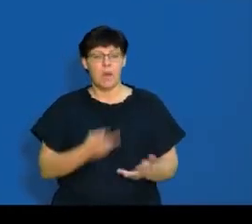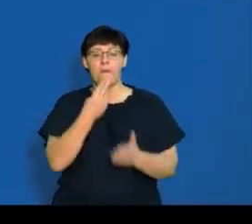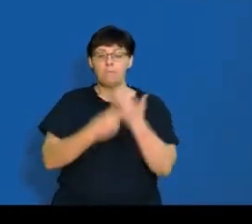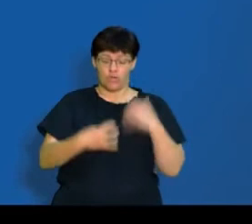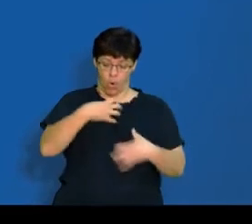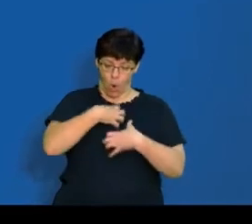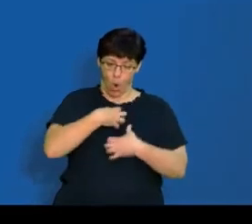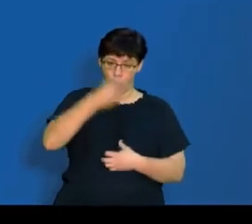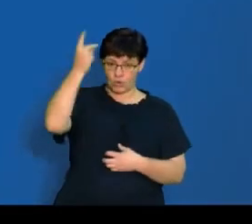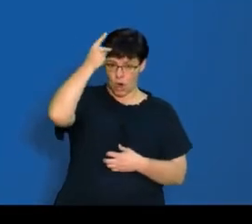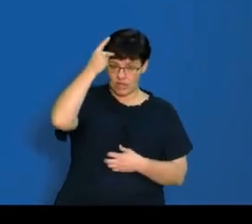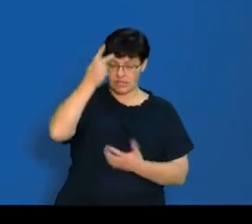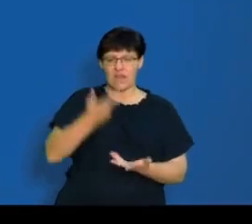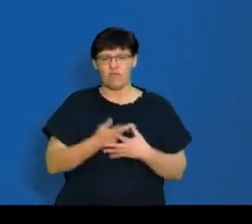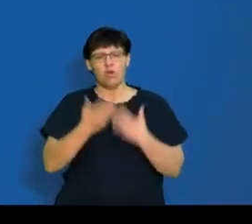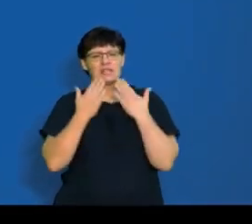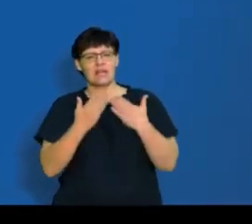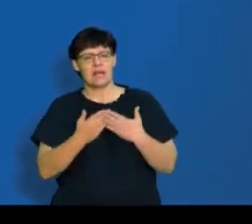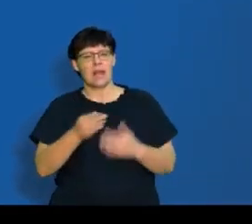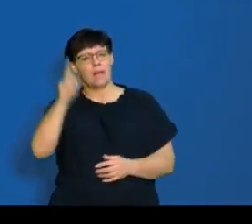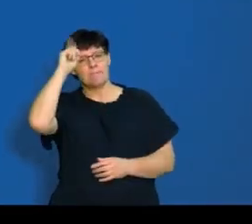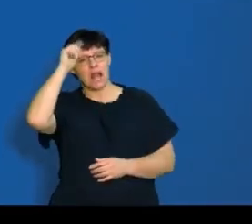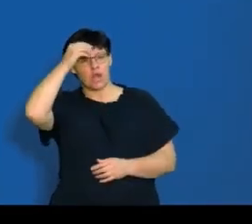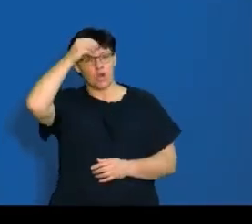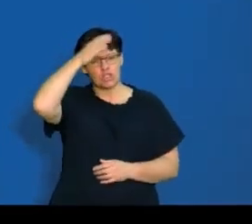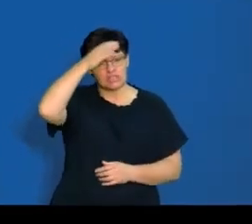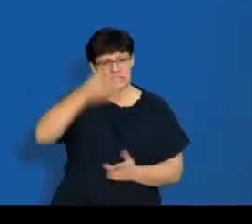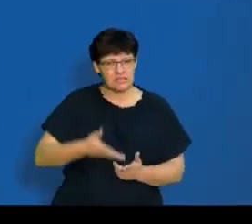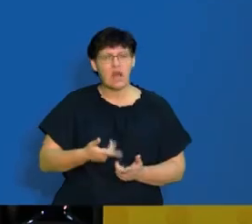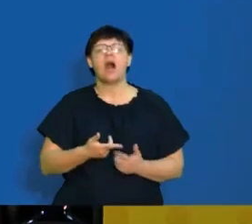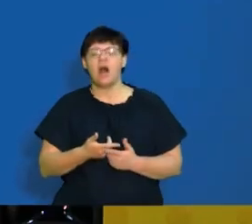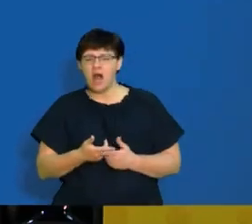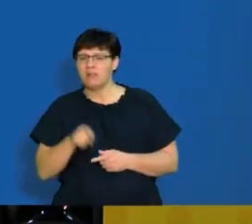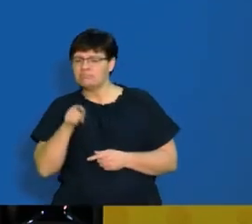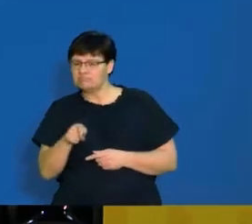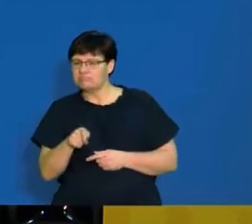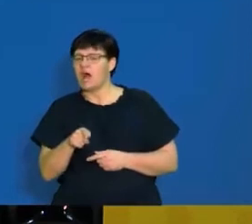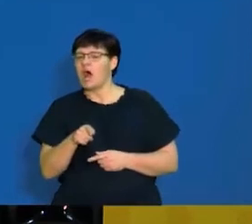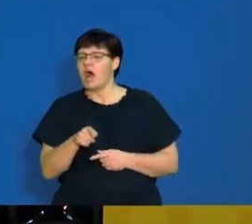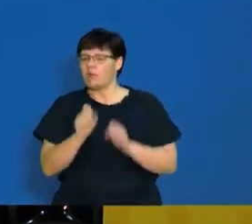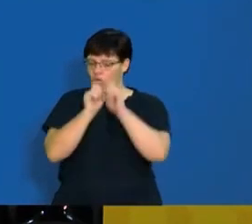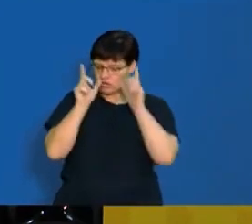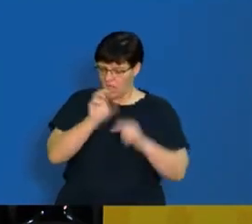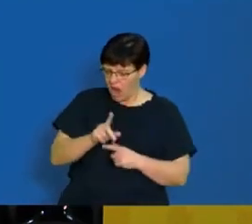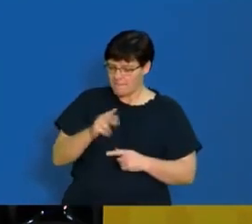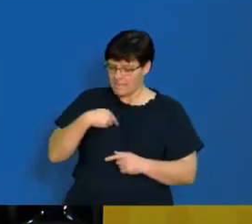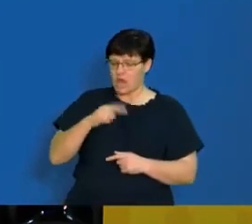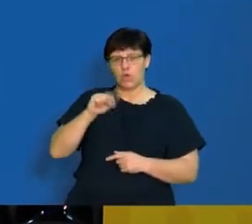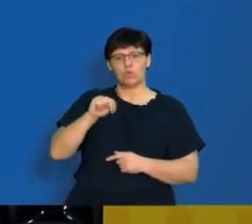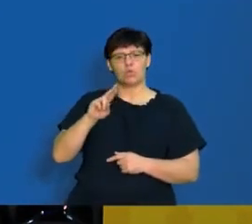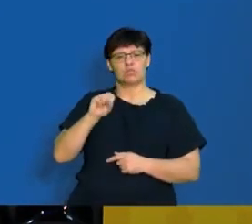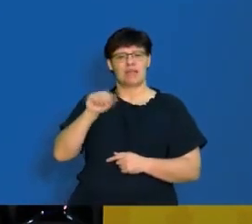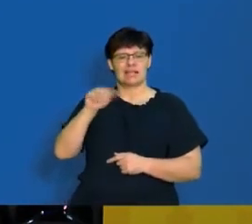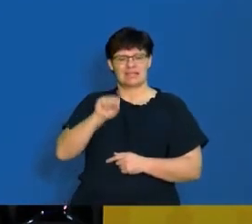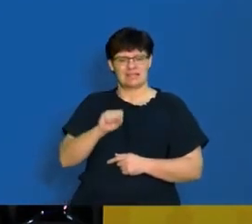own knowledge, because if you studied black consciousness, you will know that these students started as members of NUSAS, and they felt